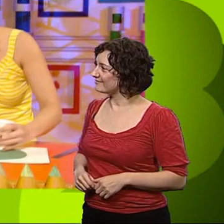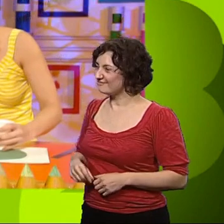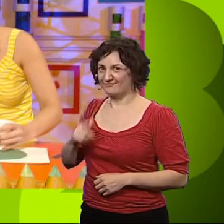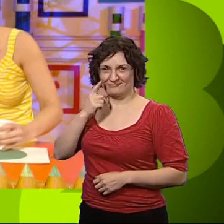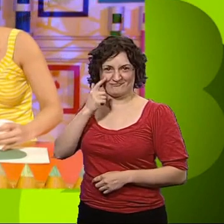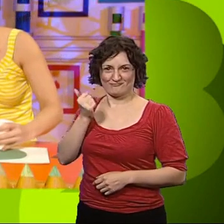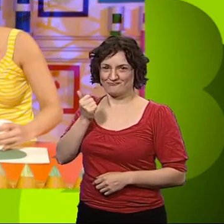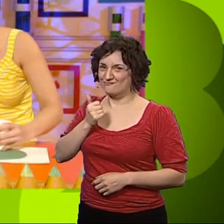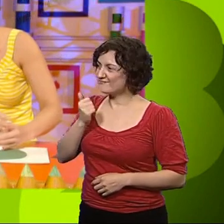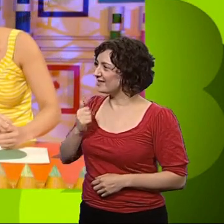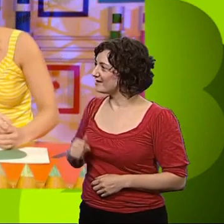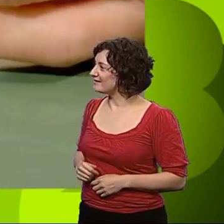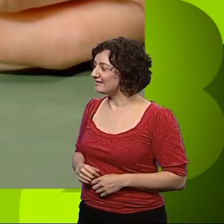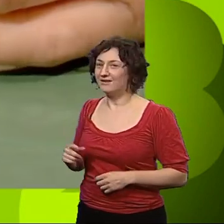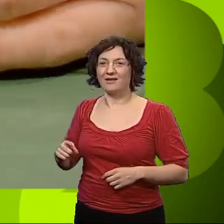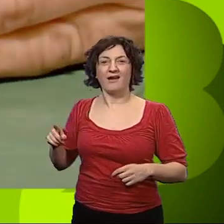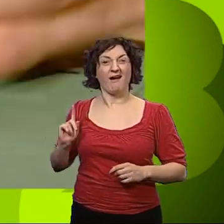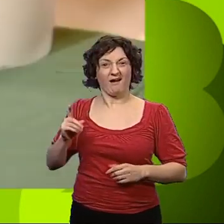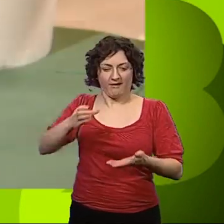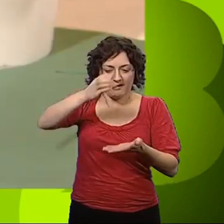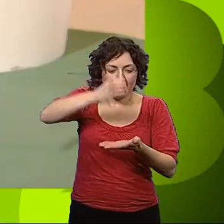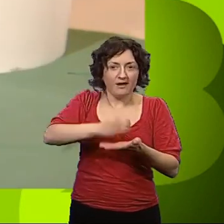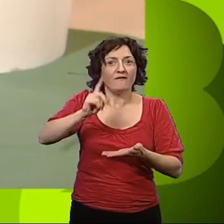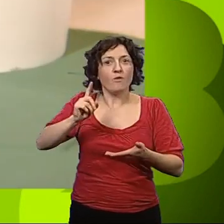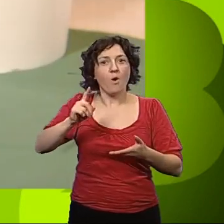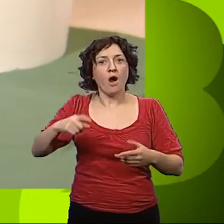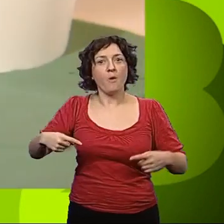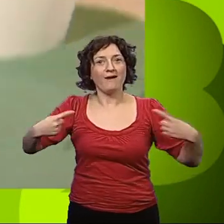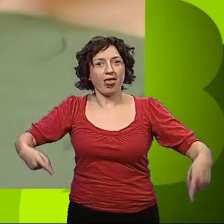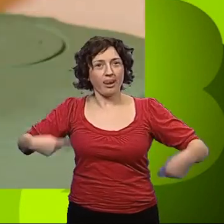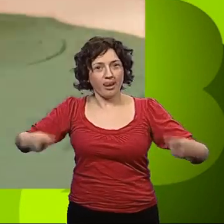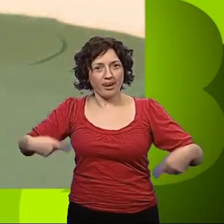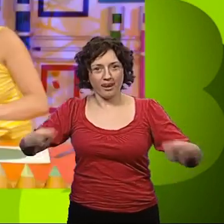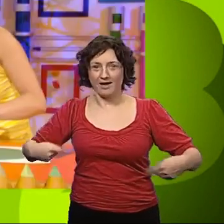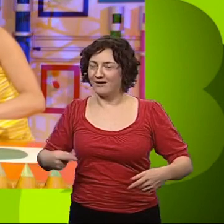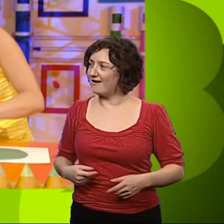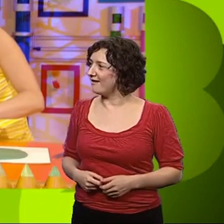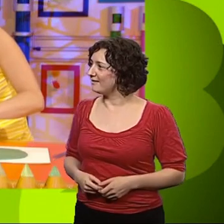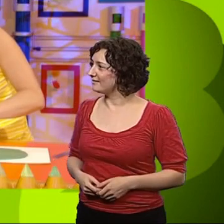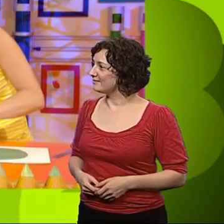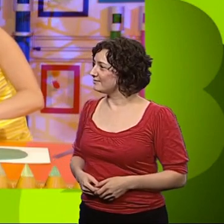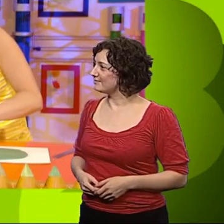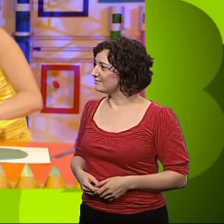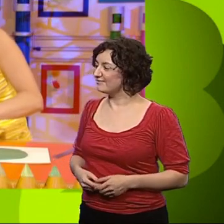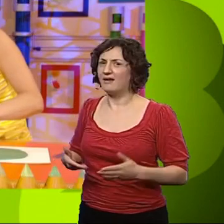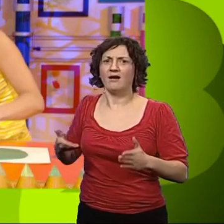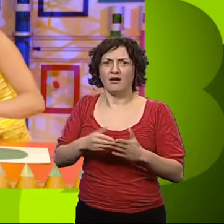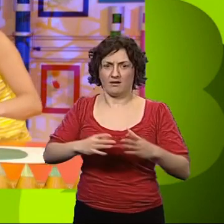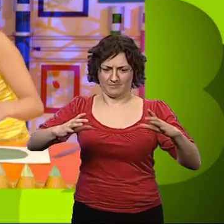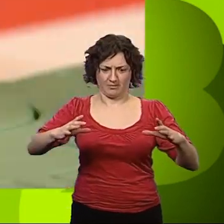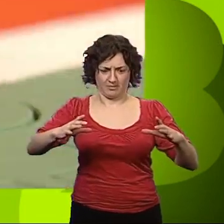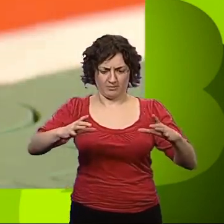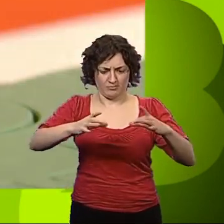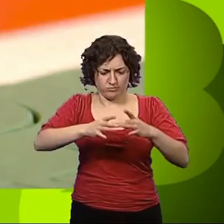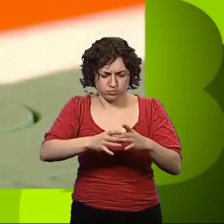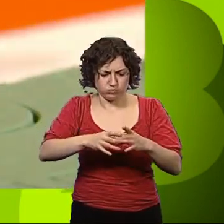things you find around the house, because I'm going to do the wheels with this paper cup. Yep, like that. And